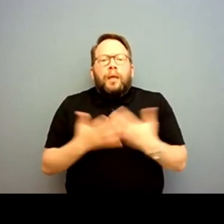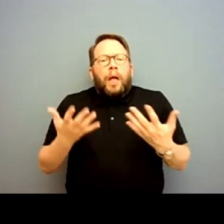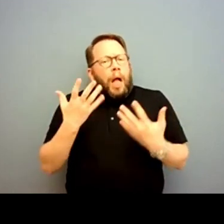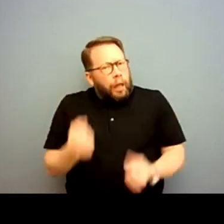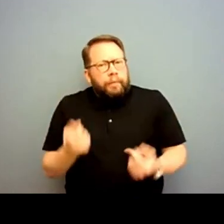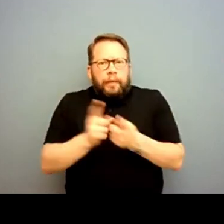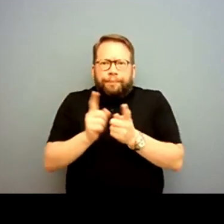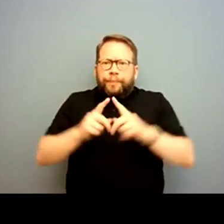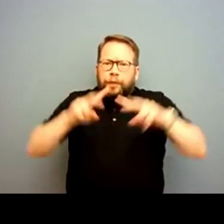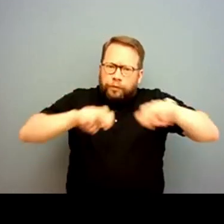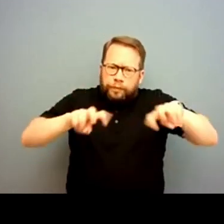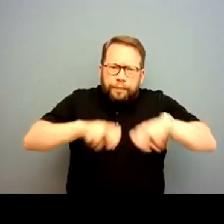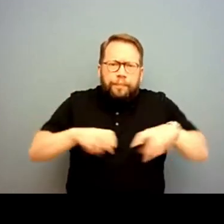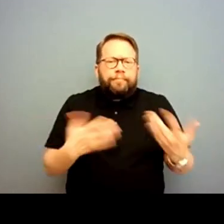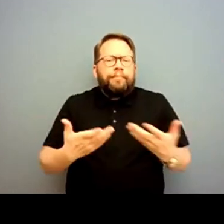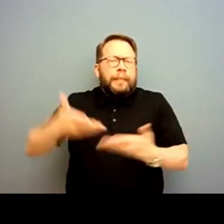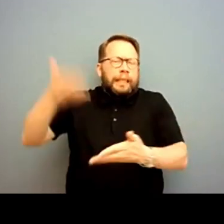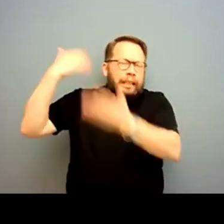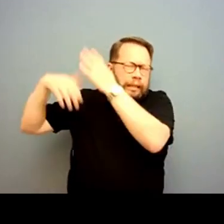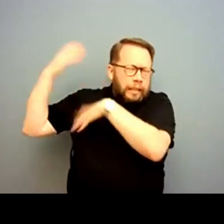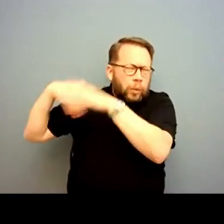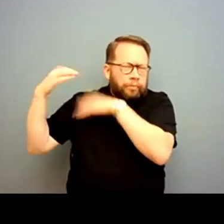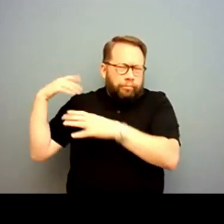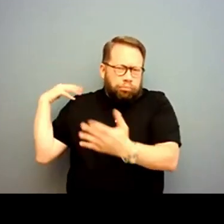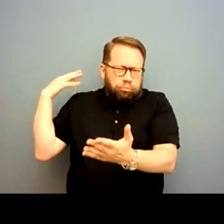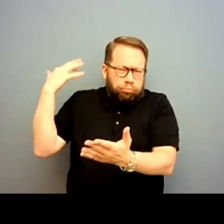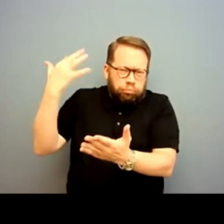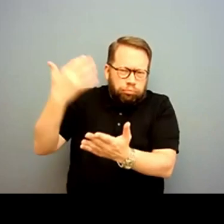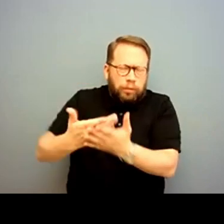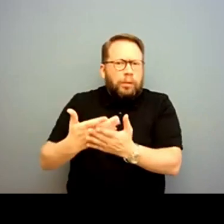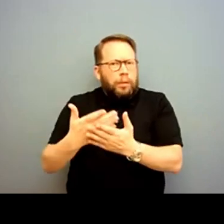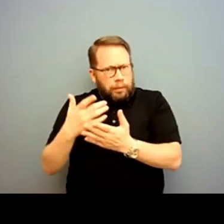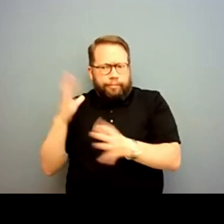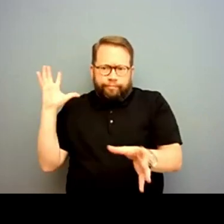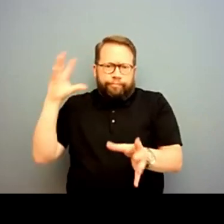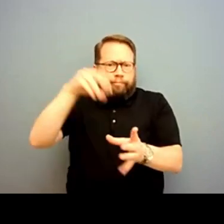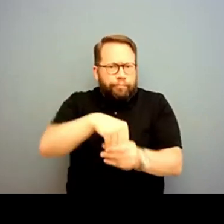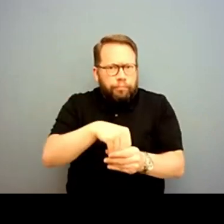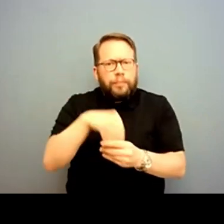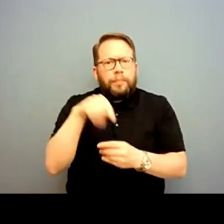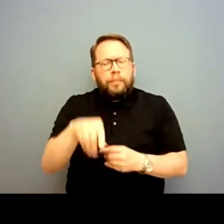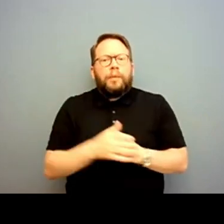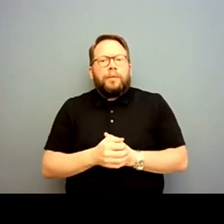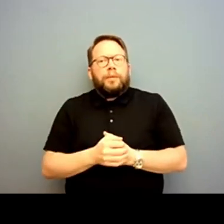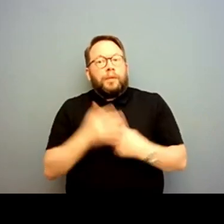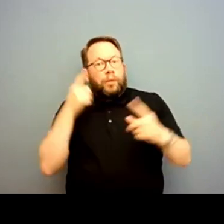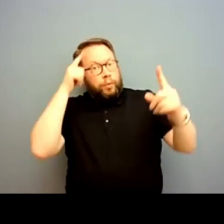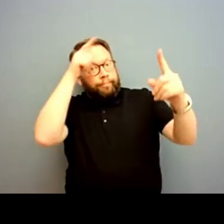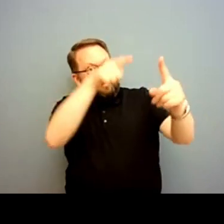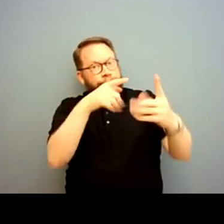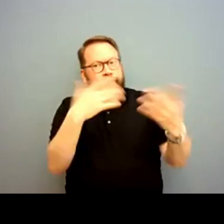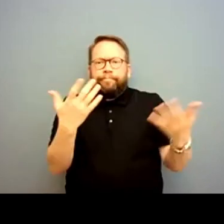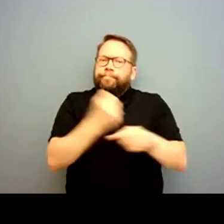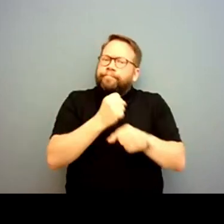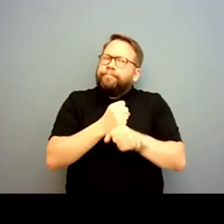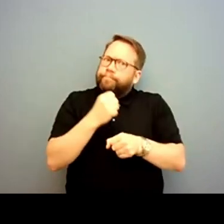now coordinating a NordPlus project with the aim to establish a Nordic master's program on human rights